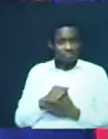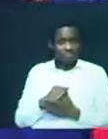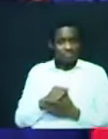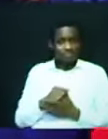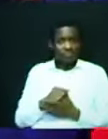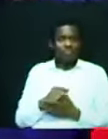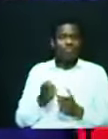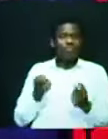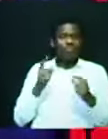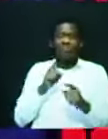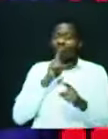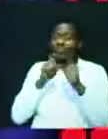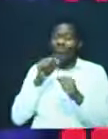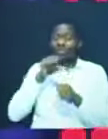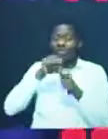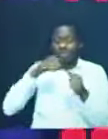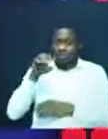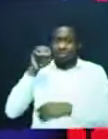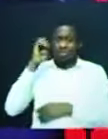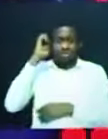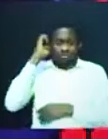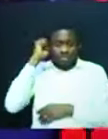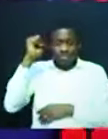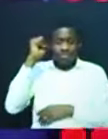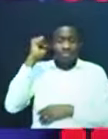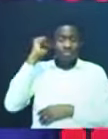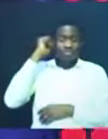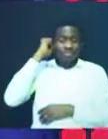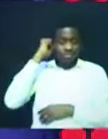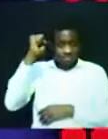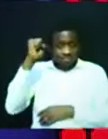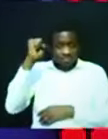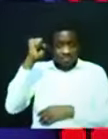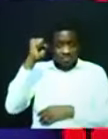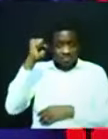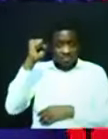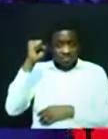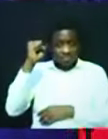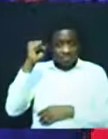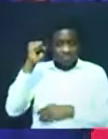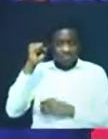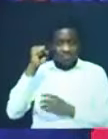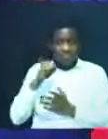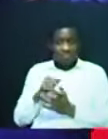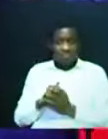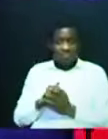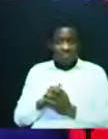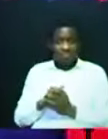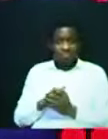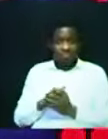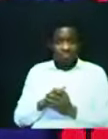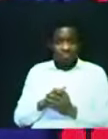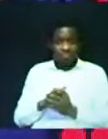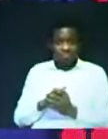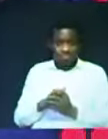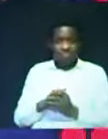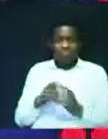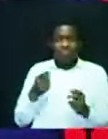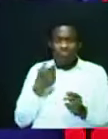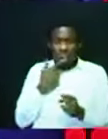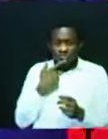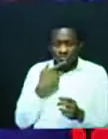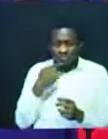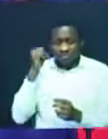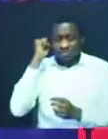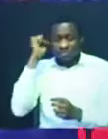Bible says she. For she is, that is why I say, tell wisdom you are my sister. Because wisdom is like a woman. For